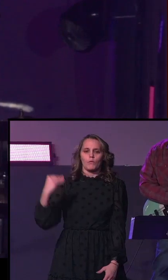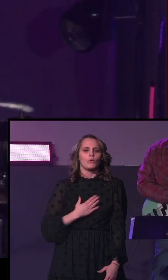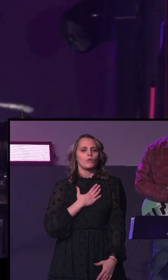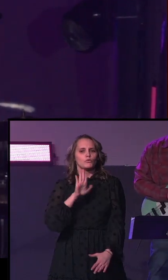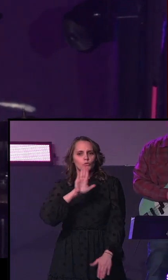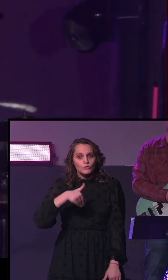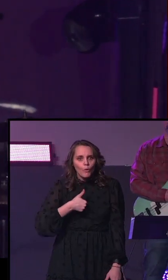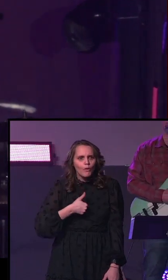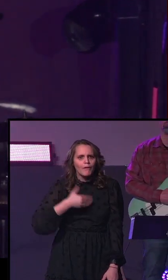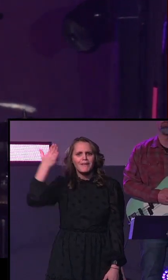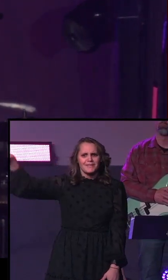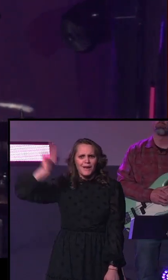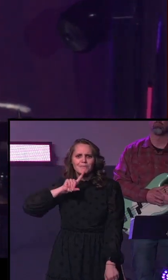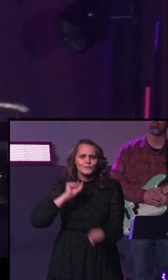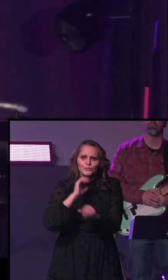is so good, isn't he?